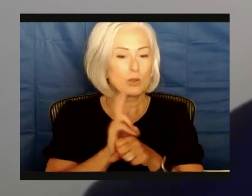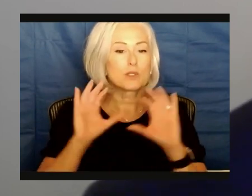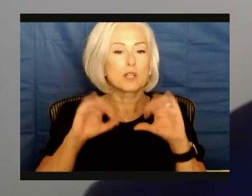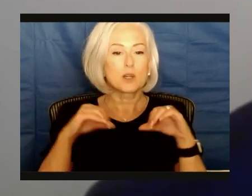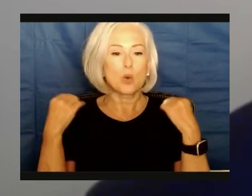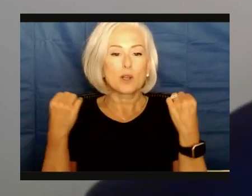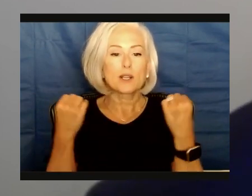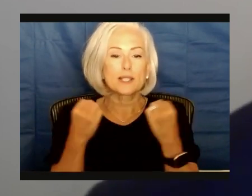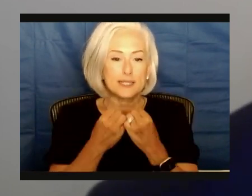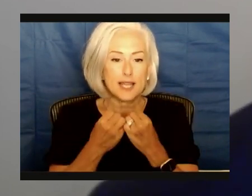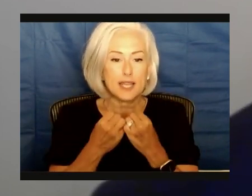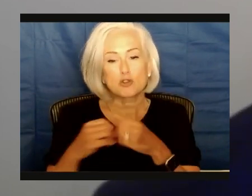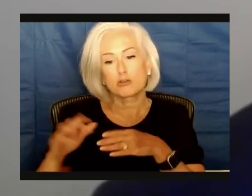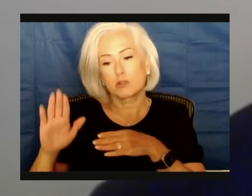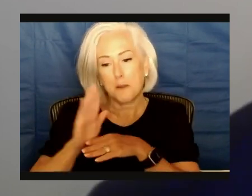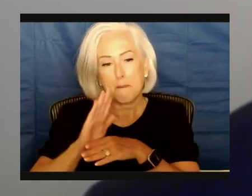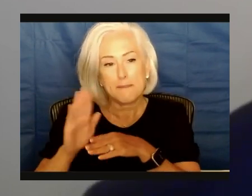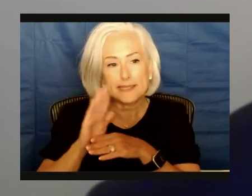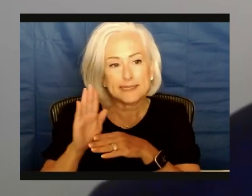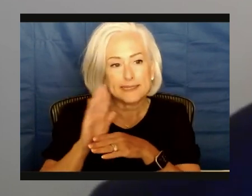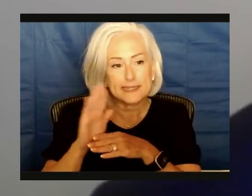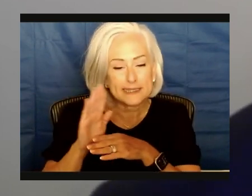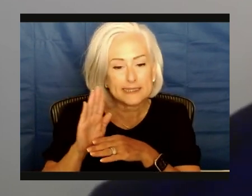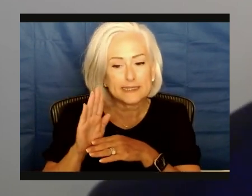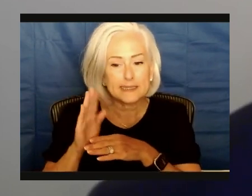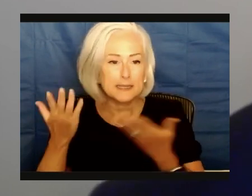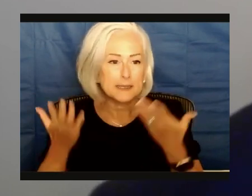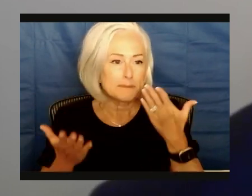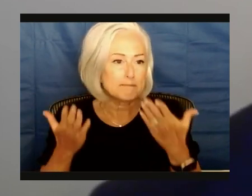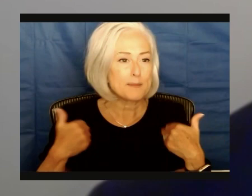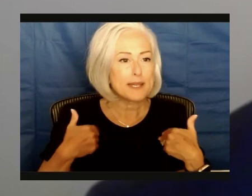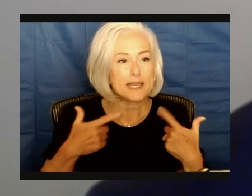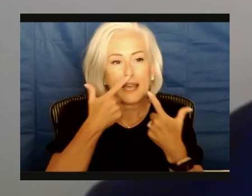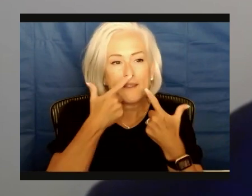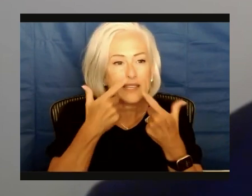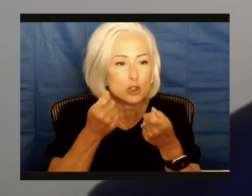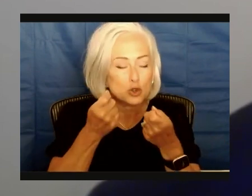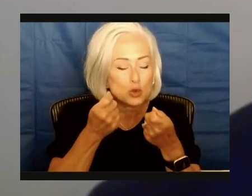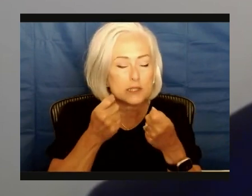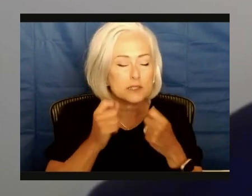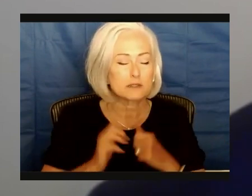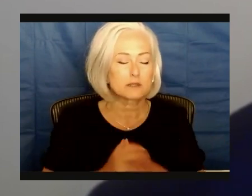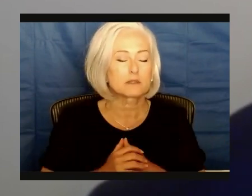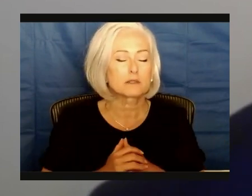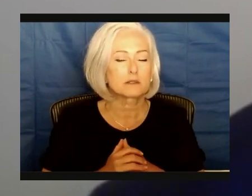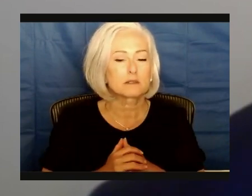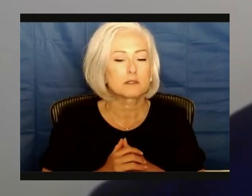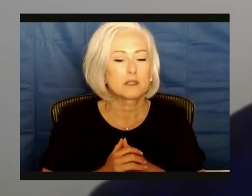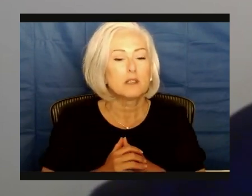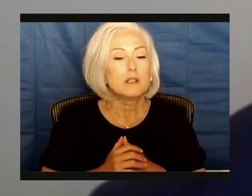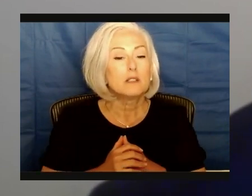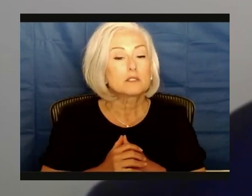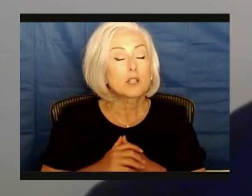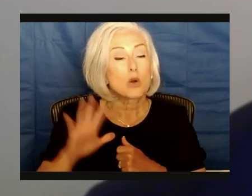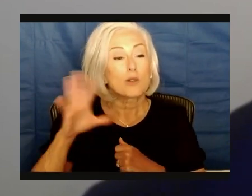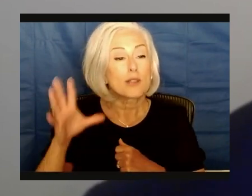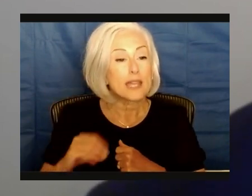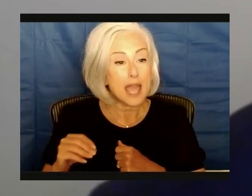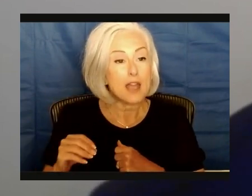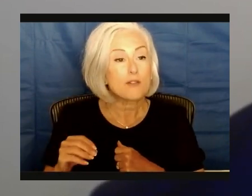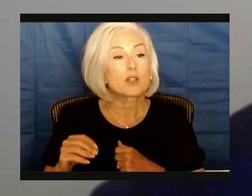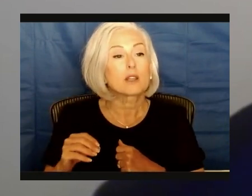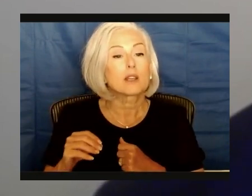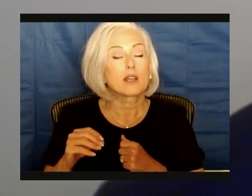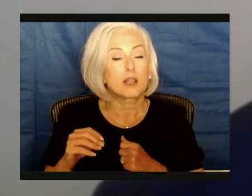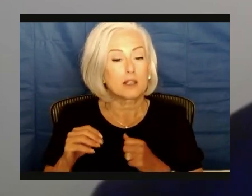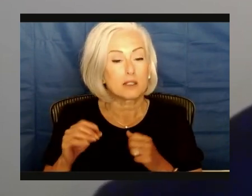be businesses that kind of have interest within these countries where the African Trauma Initiative is taking place, or it could just